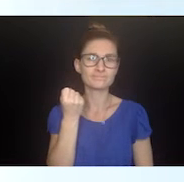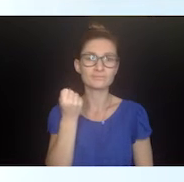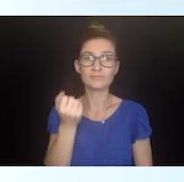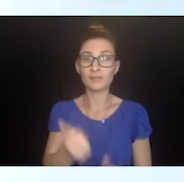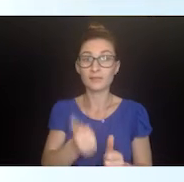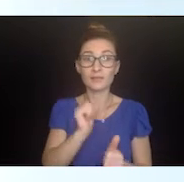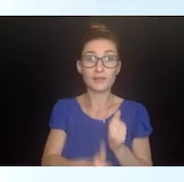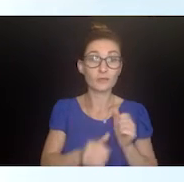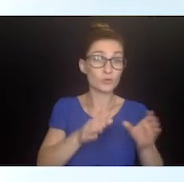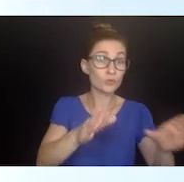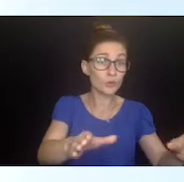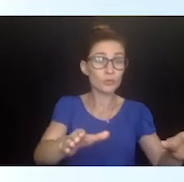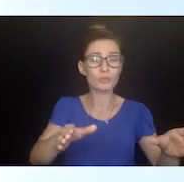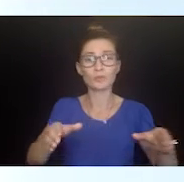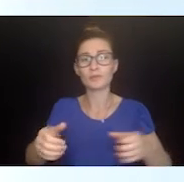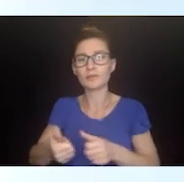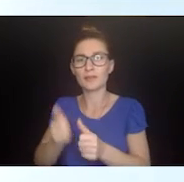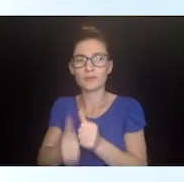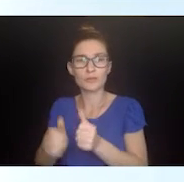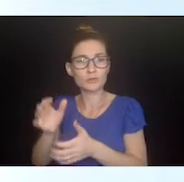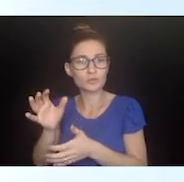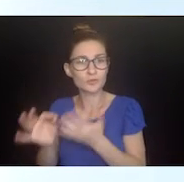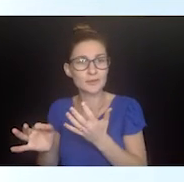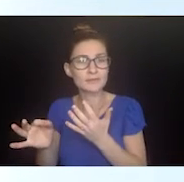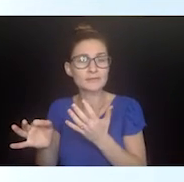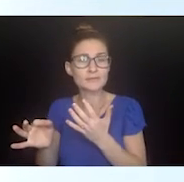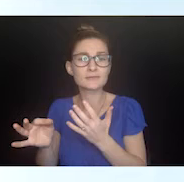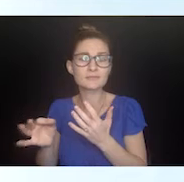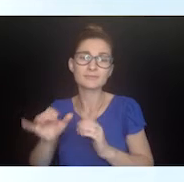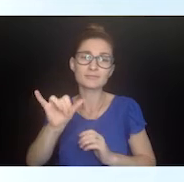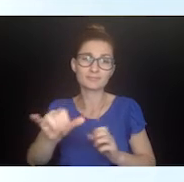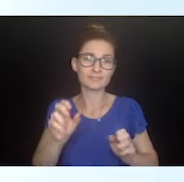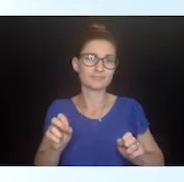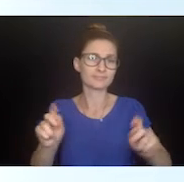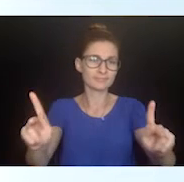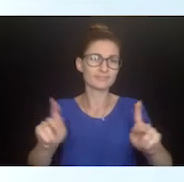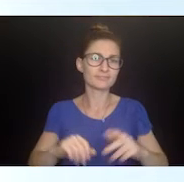Every road, every choice is an opportunity.